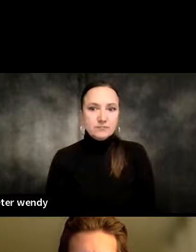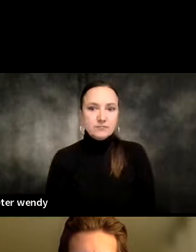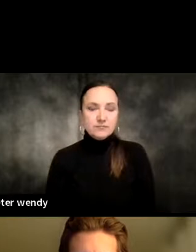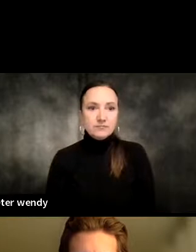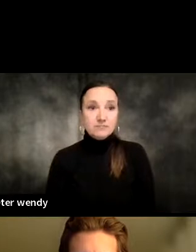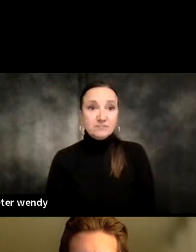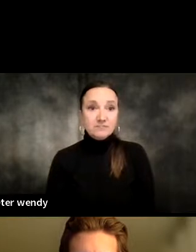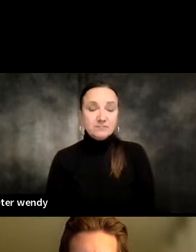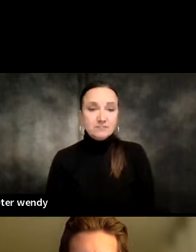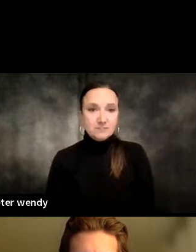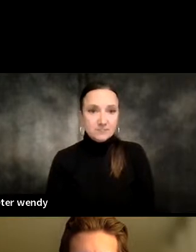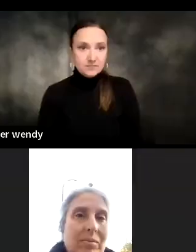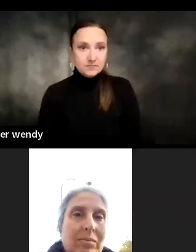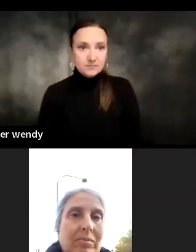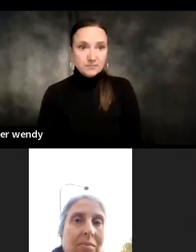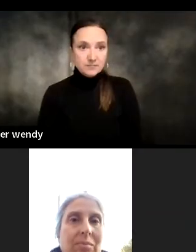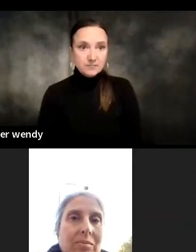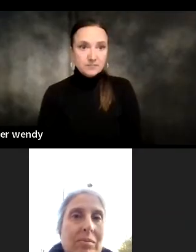Okay.